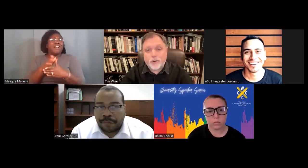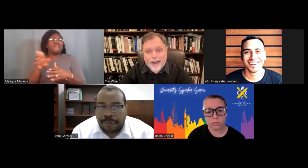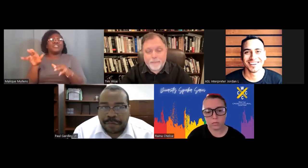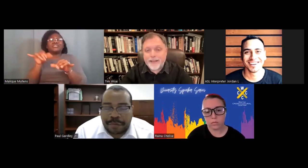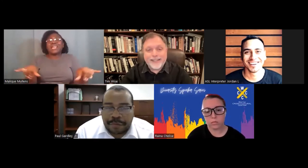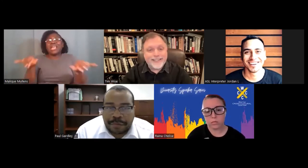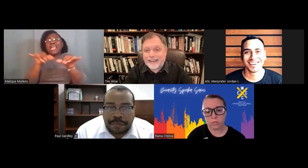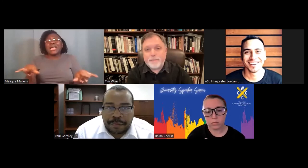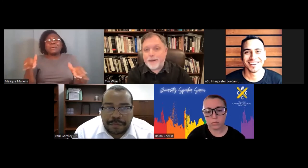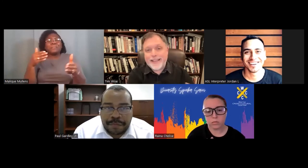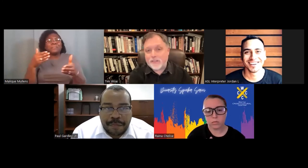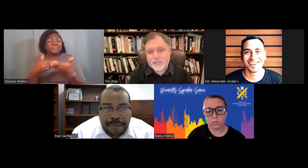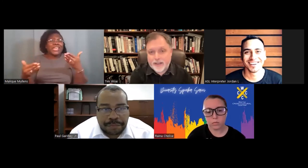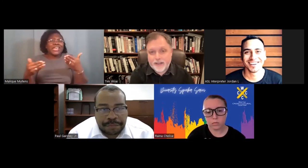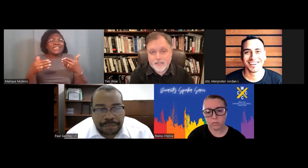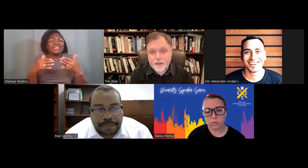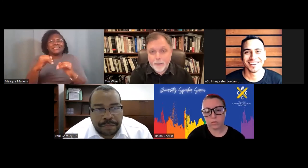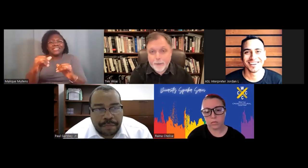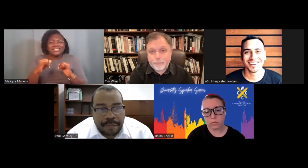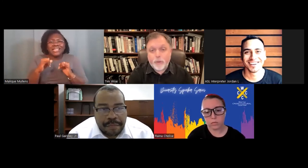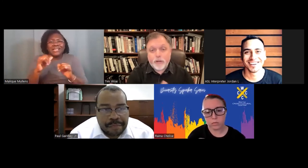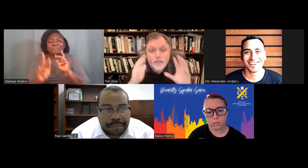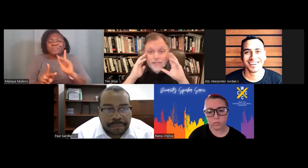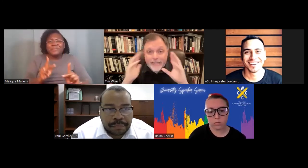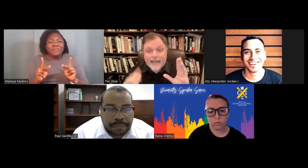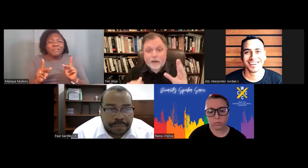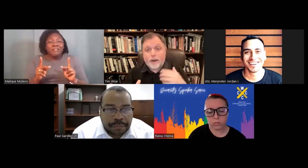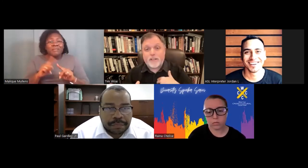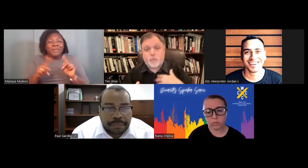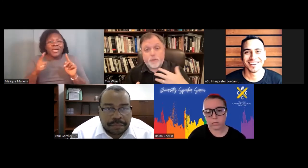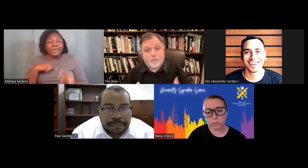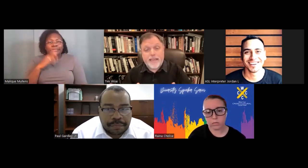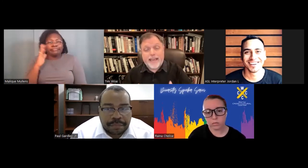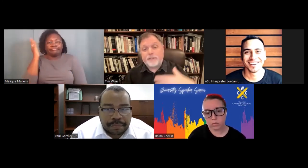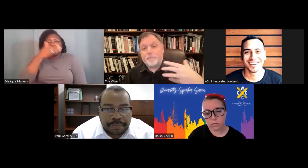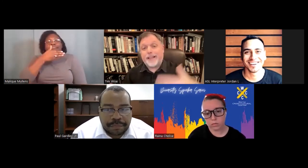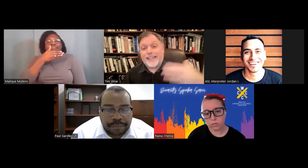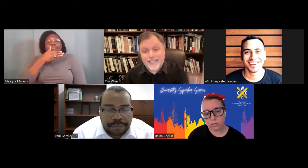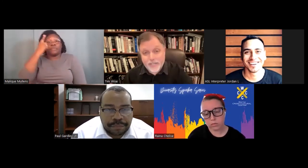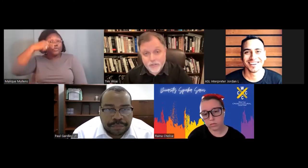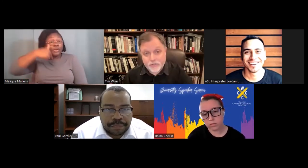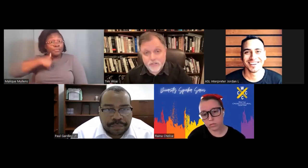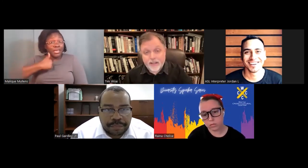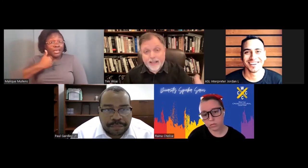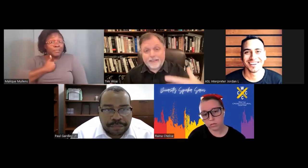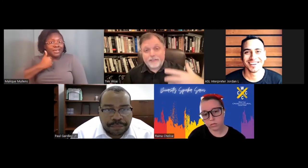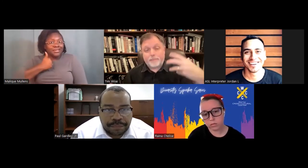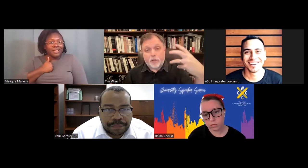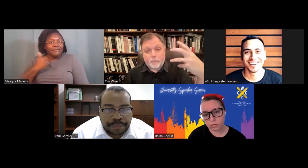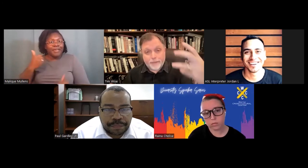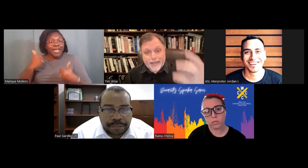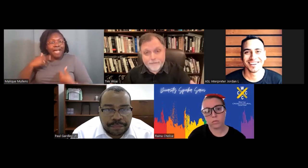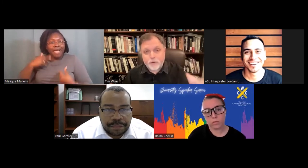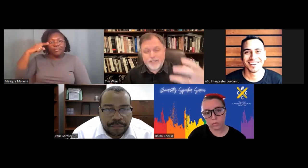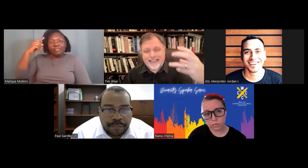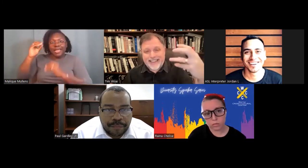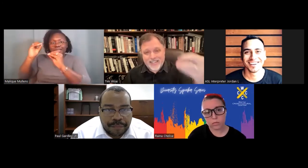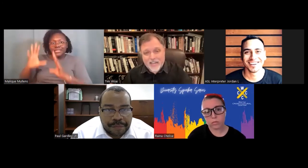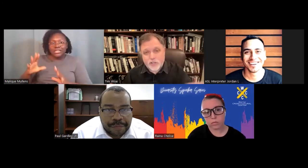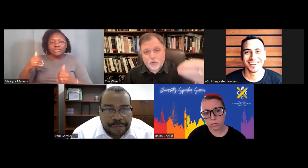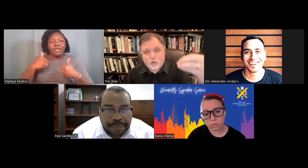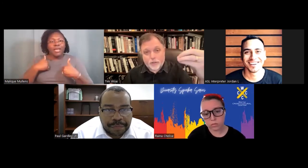mundane crap that everybody else does. But we don't see that. Whereas with me having Black teachers, having, you know, Black folks